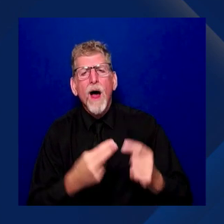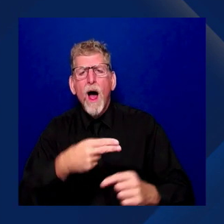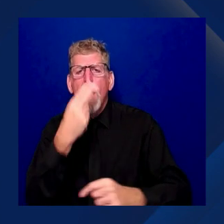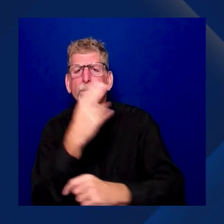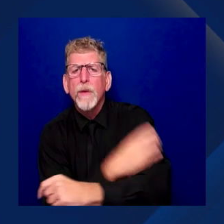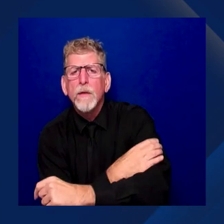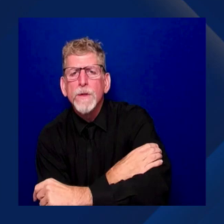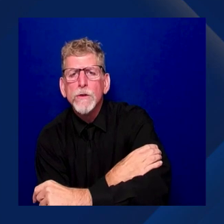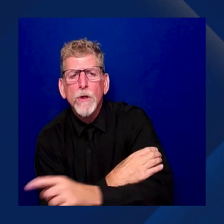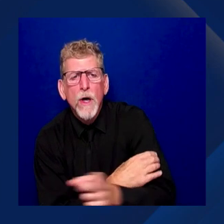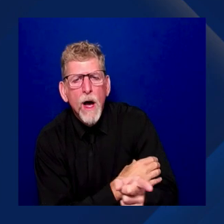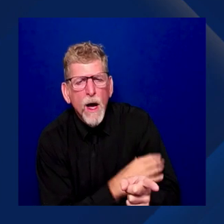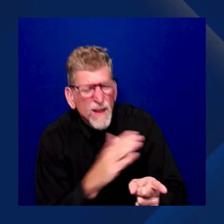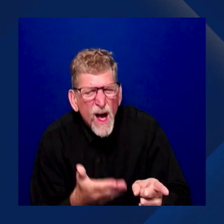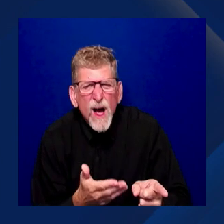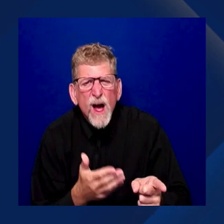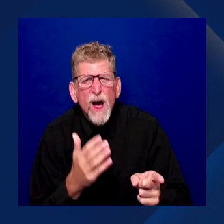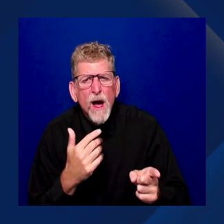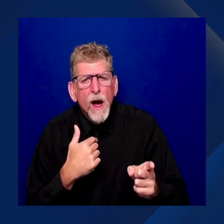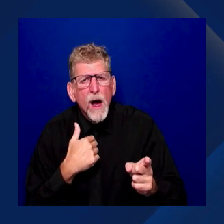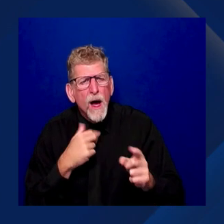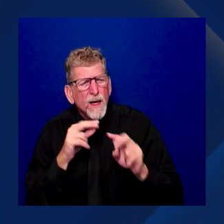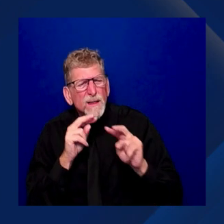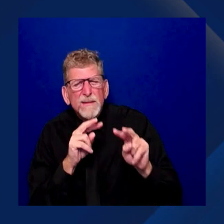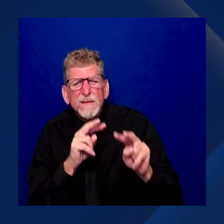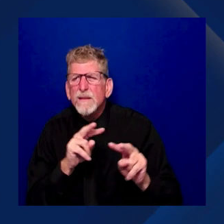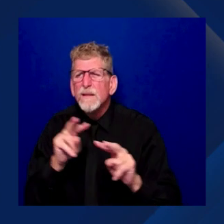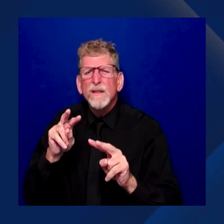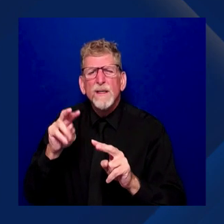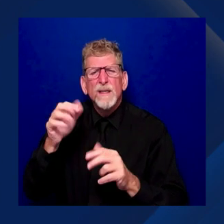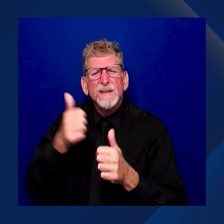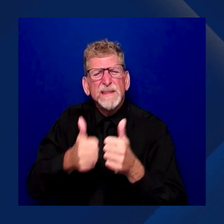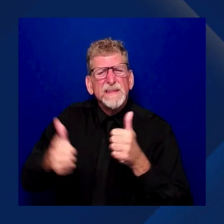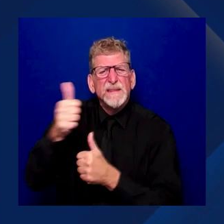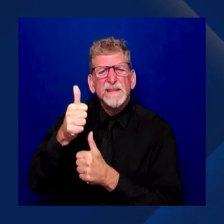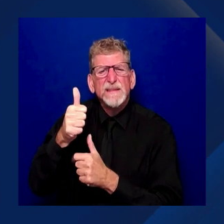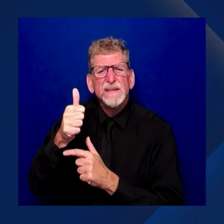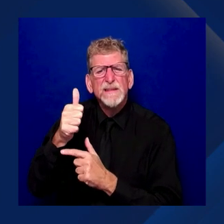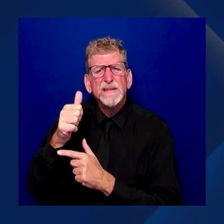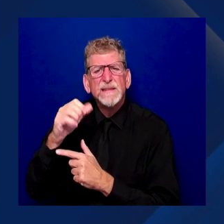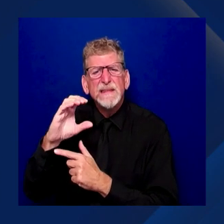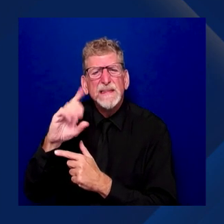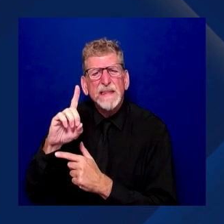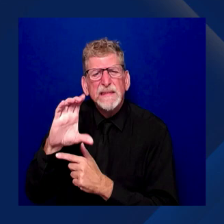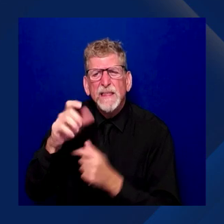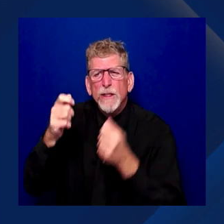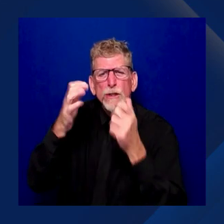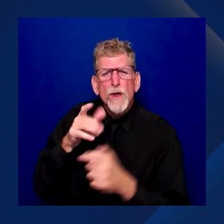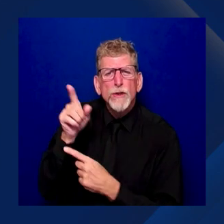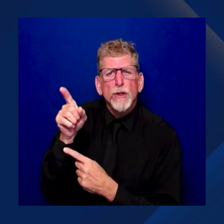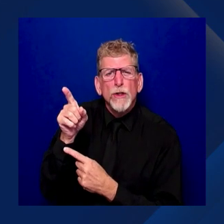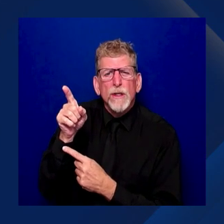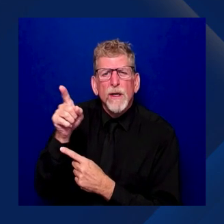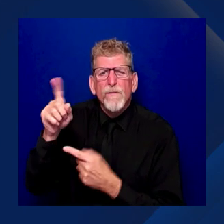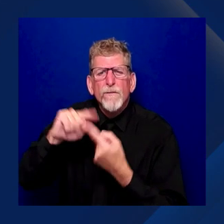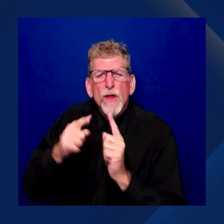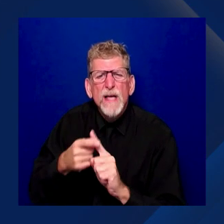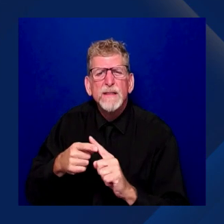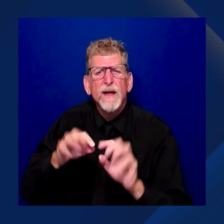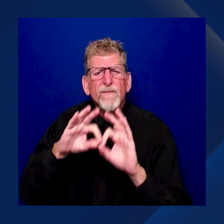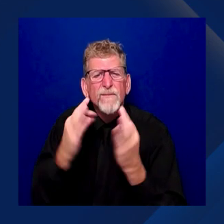there, Shalon's mother was there, family and friends and her baby girl, and we were all stunned. Like, how could this